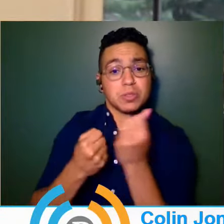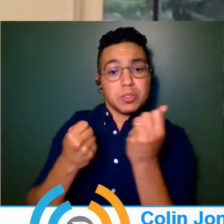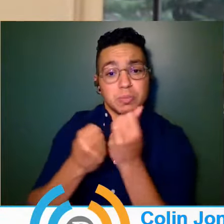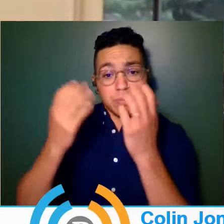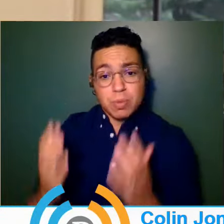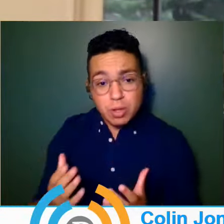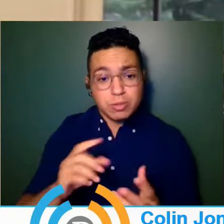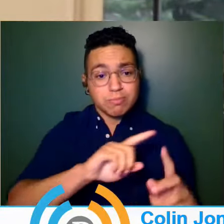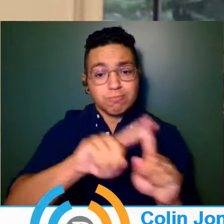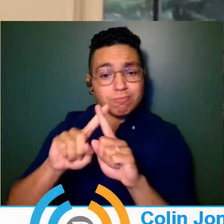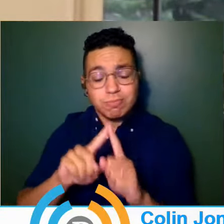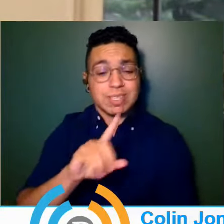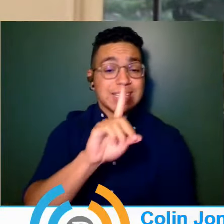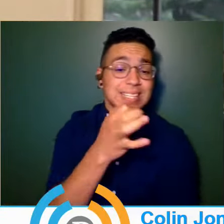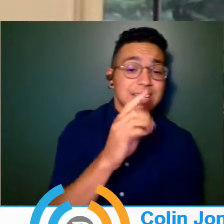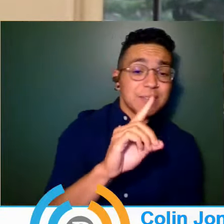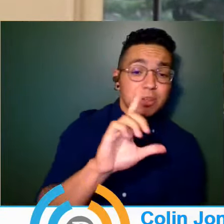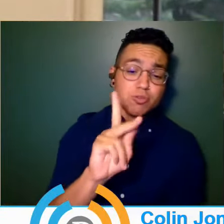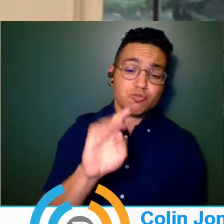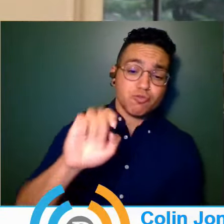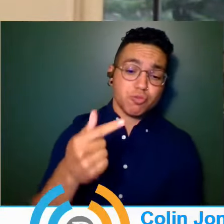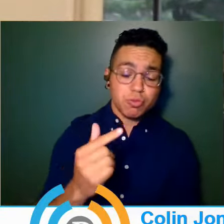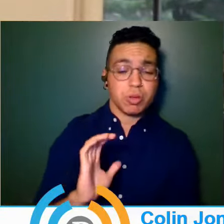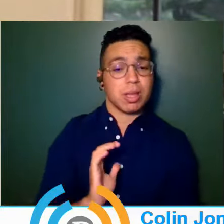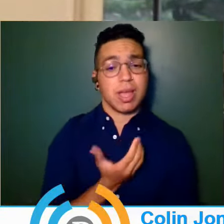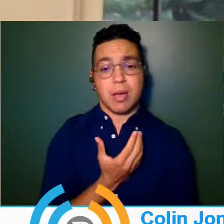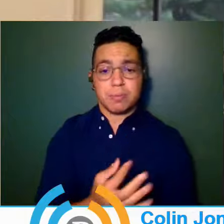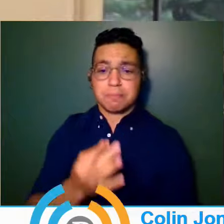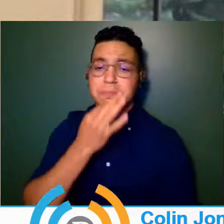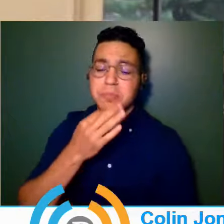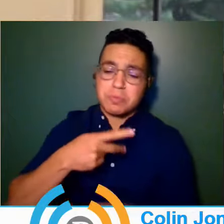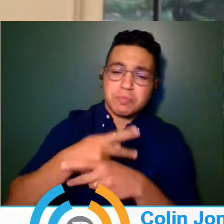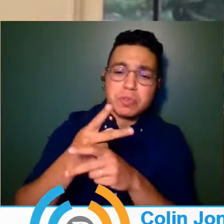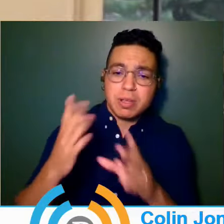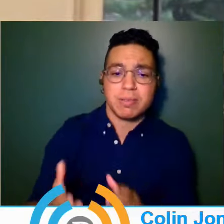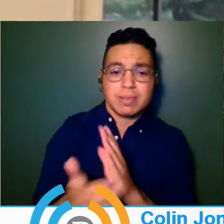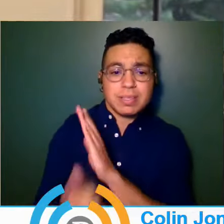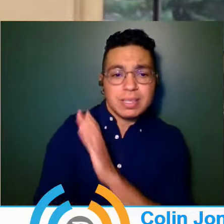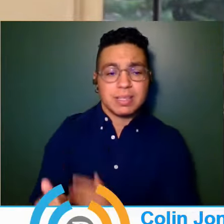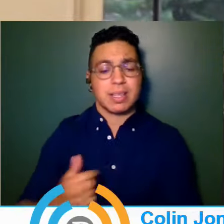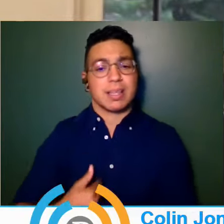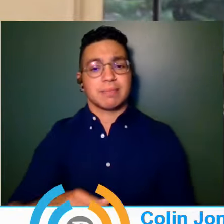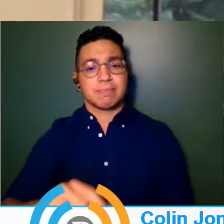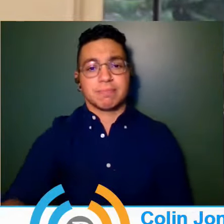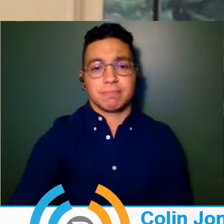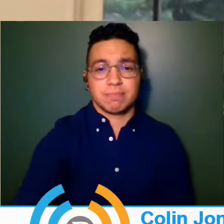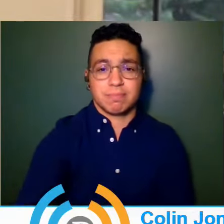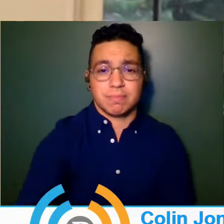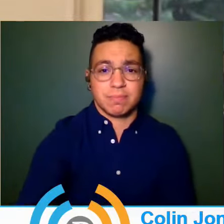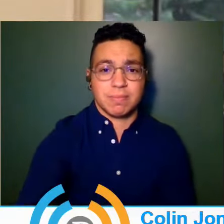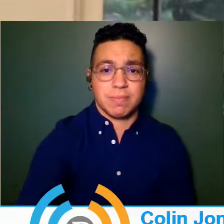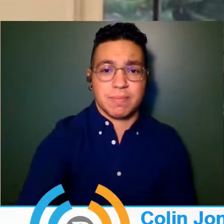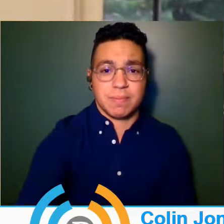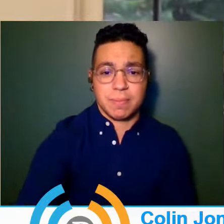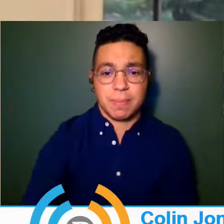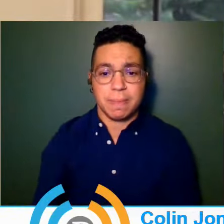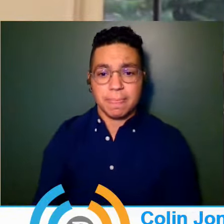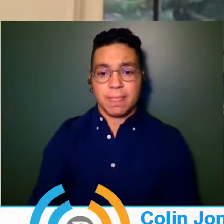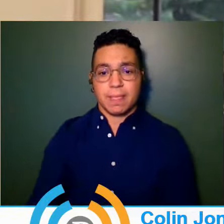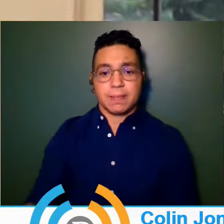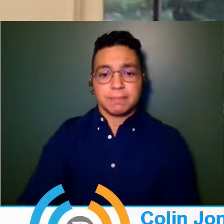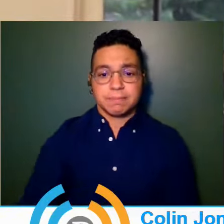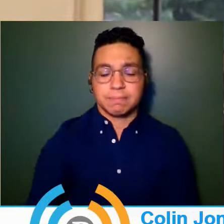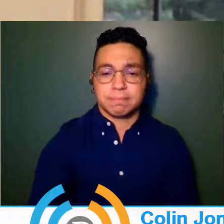for his expert production skills, and to Shweta Morthy for her help brainstorming this program. Friends, neighbors, and members of City